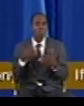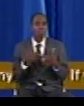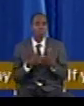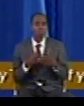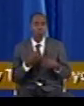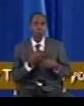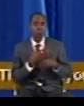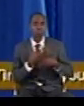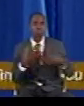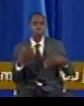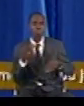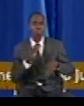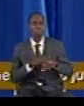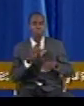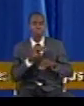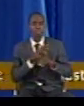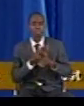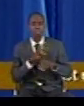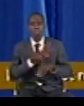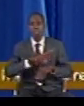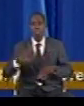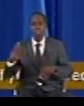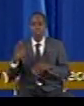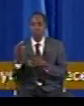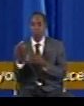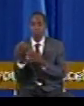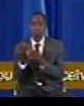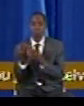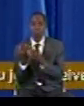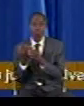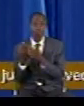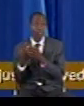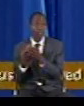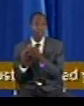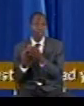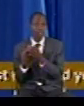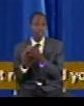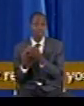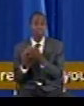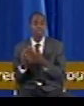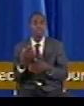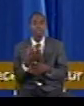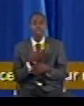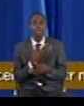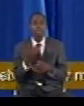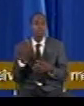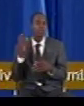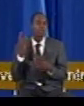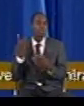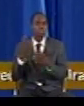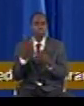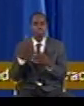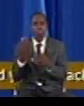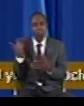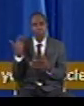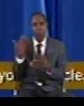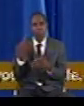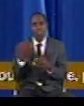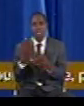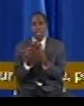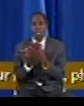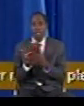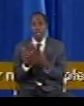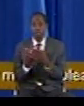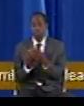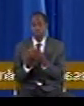right, this index finger, to the extent that the finger was bent like this. I couldn't even, it's not